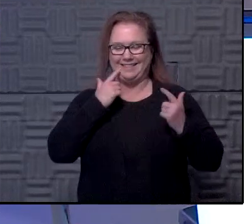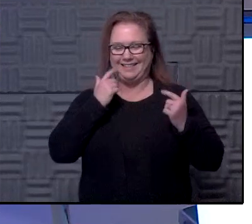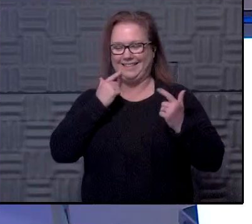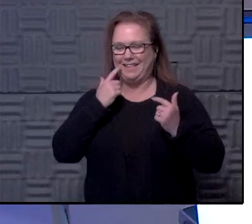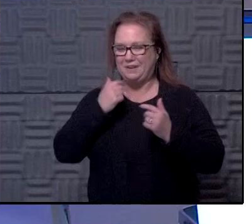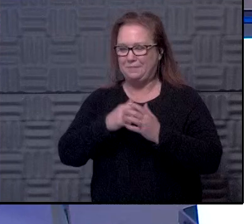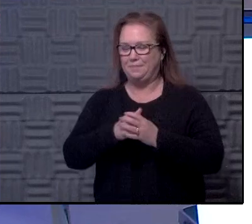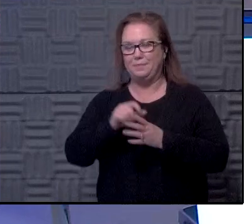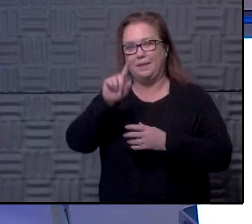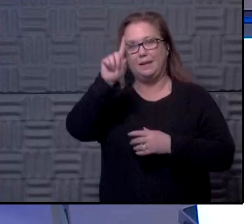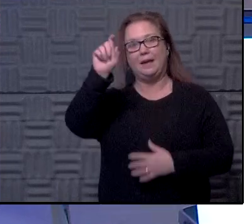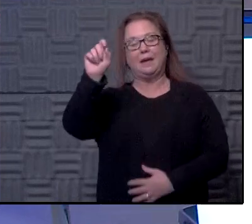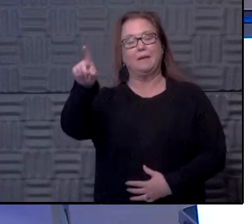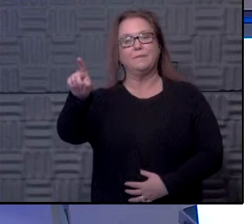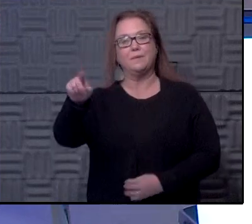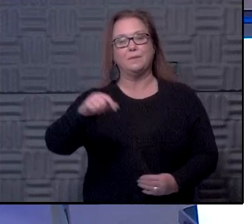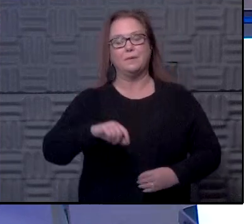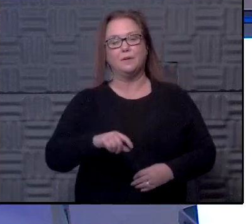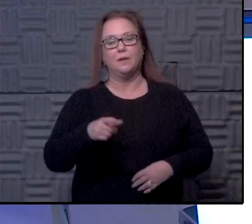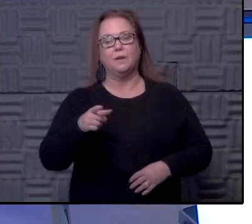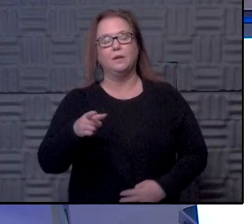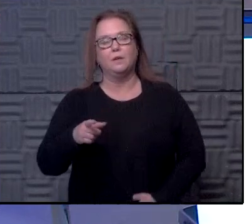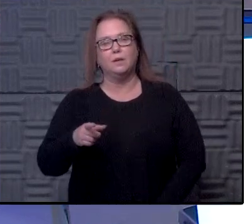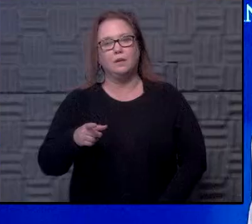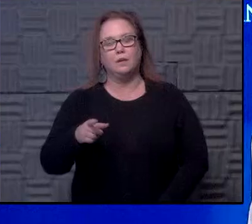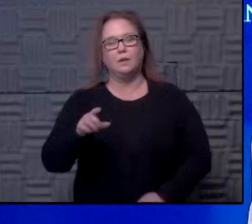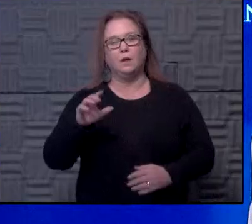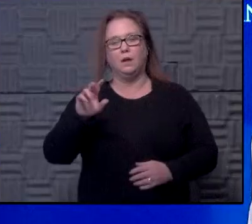a question about if you can